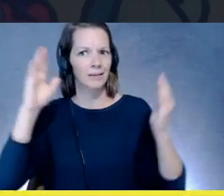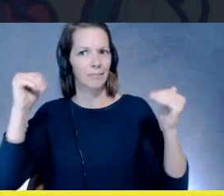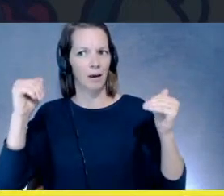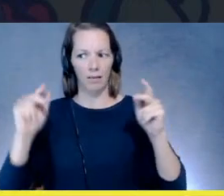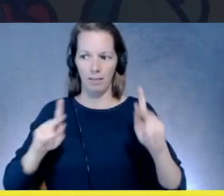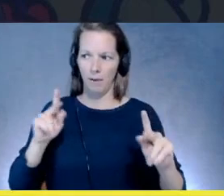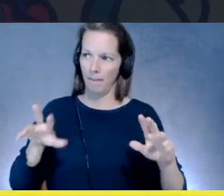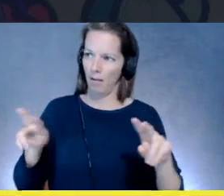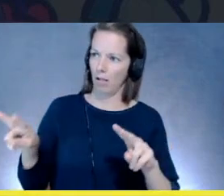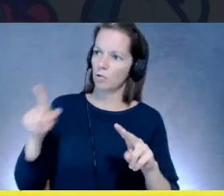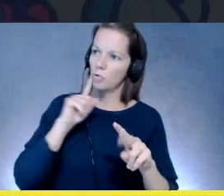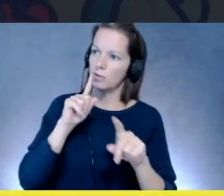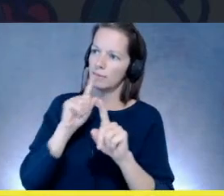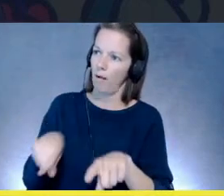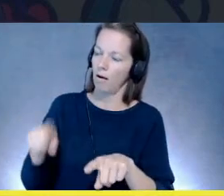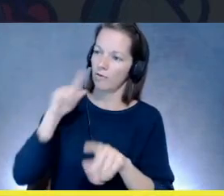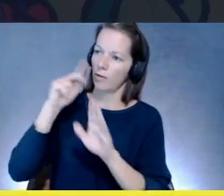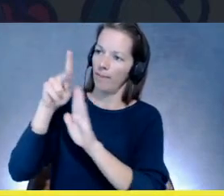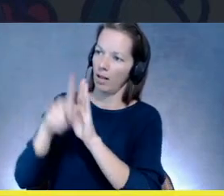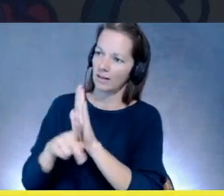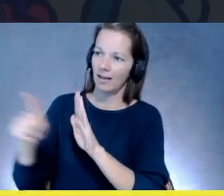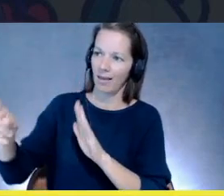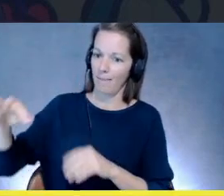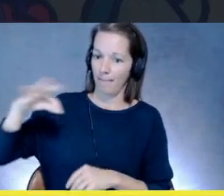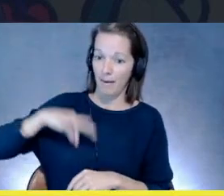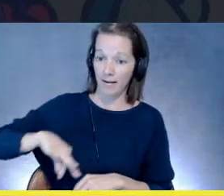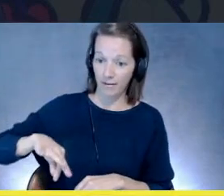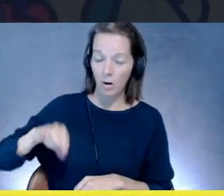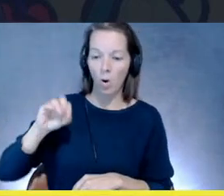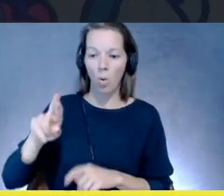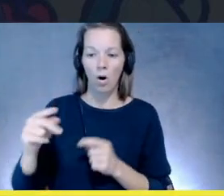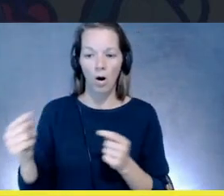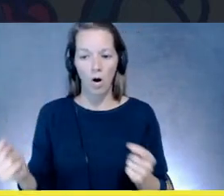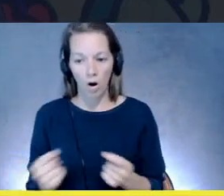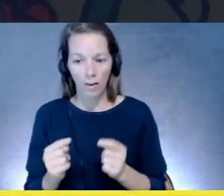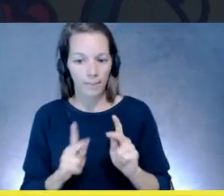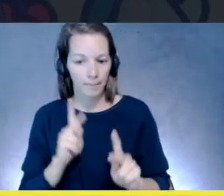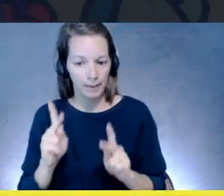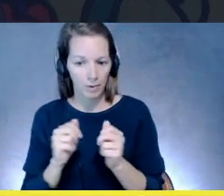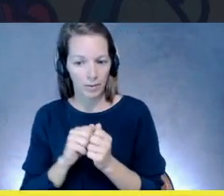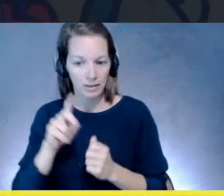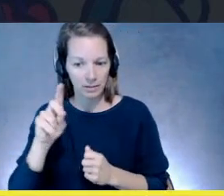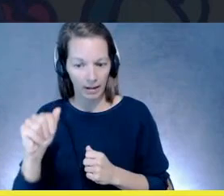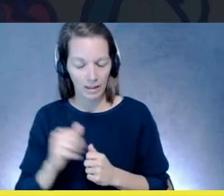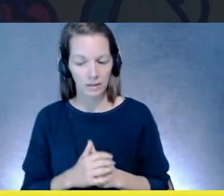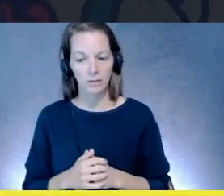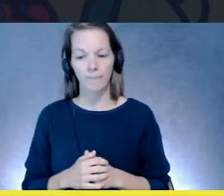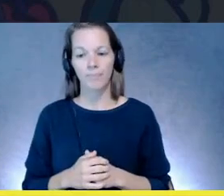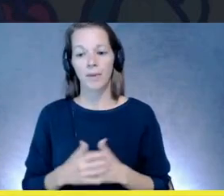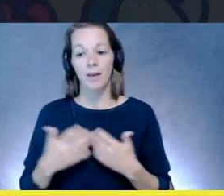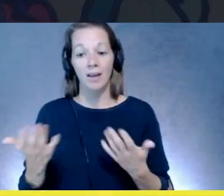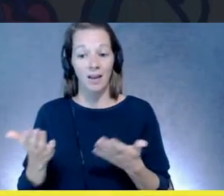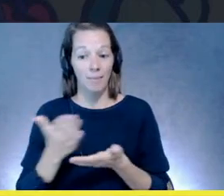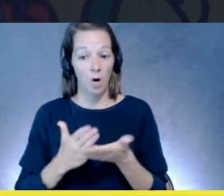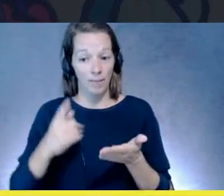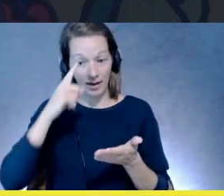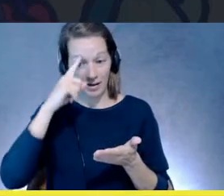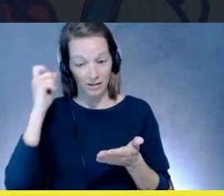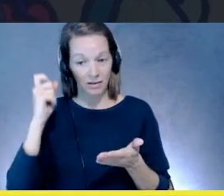respond to policies that benefit or harm people with disabilities, in part because of the